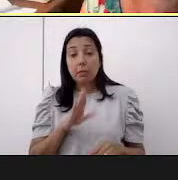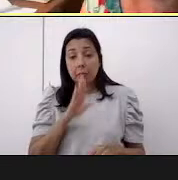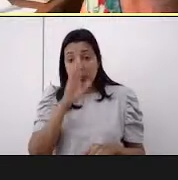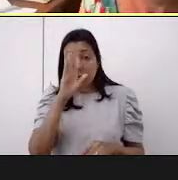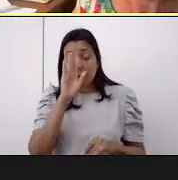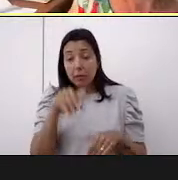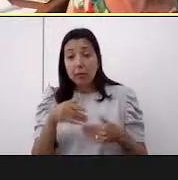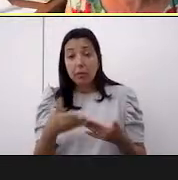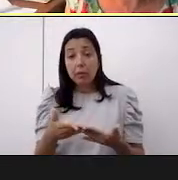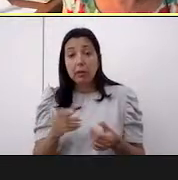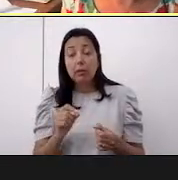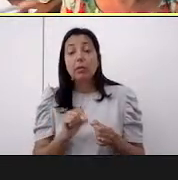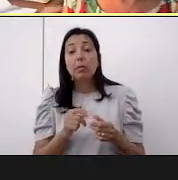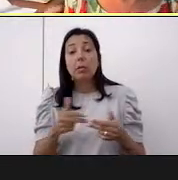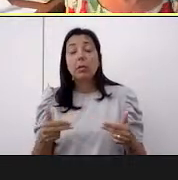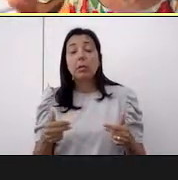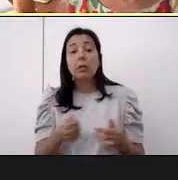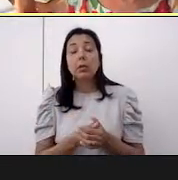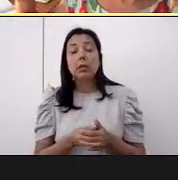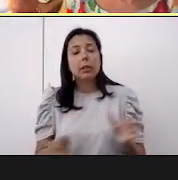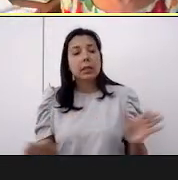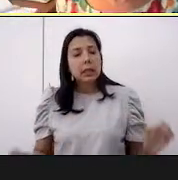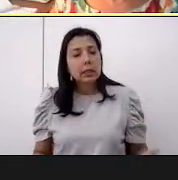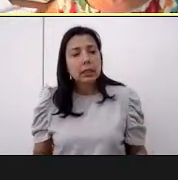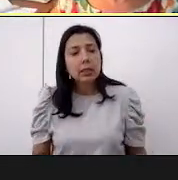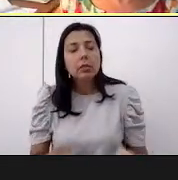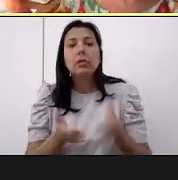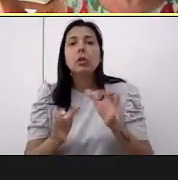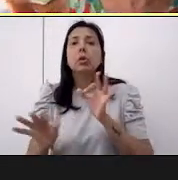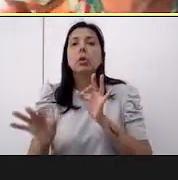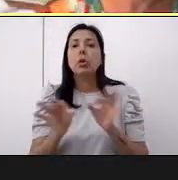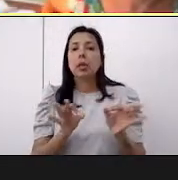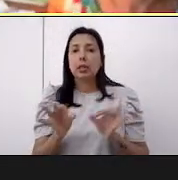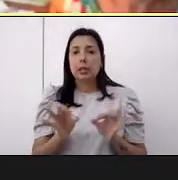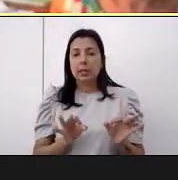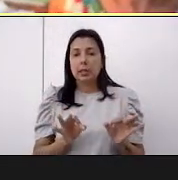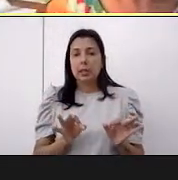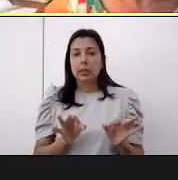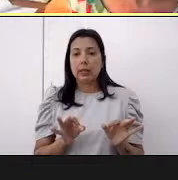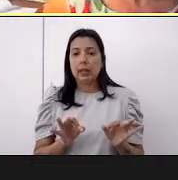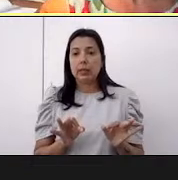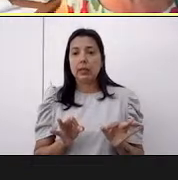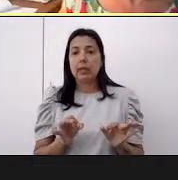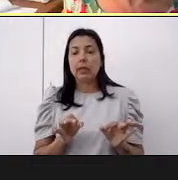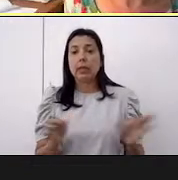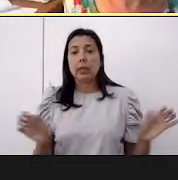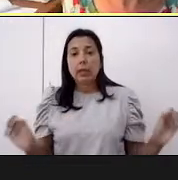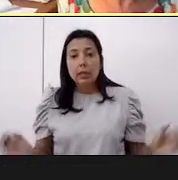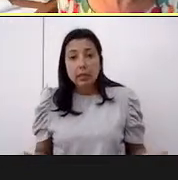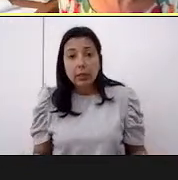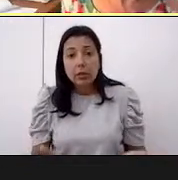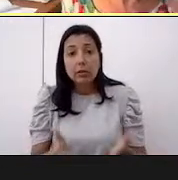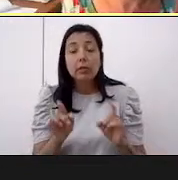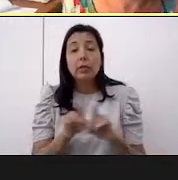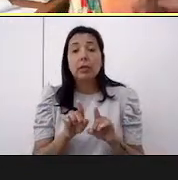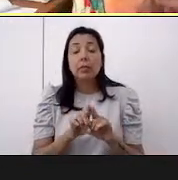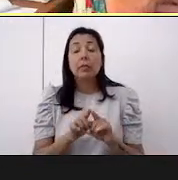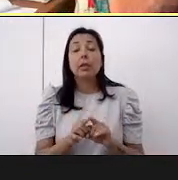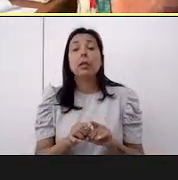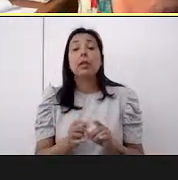initiatives which are organized are so-called multi-stakeholder initiatives and inclusive initiatives. And so it's kind of